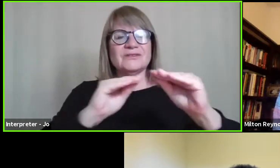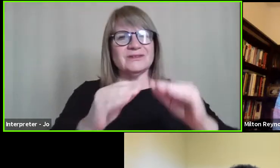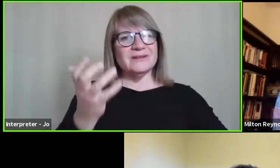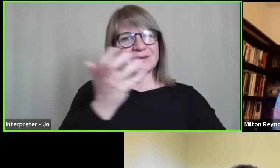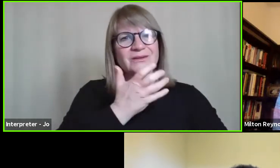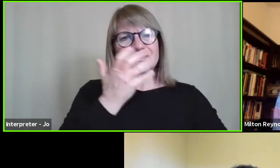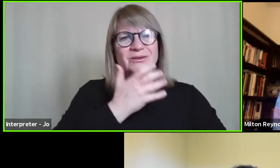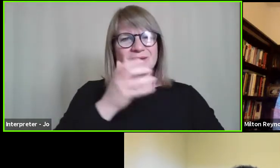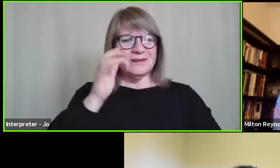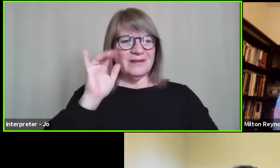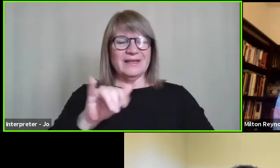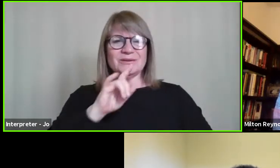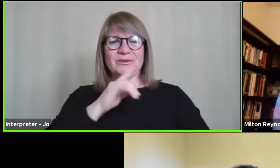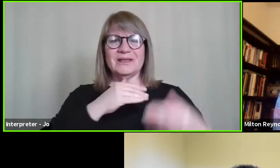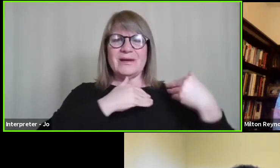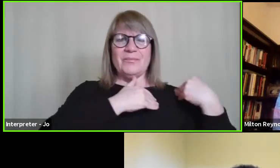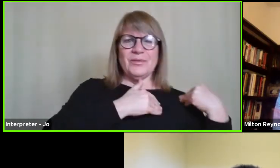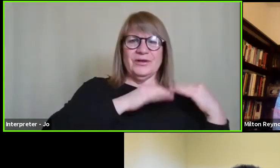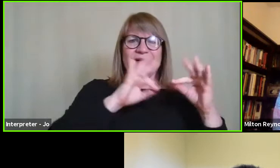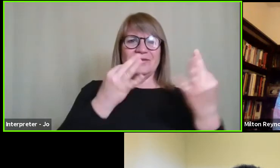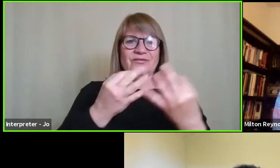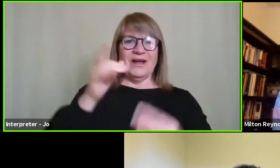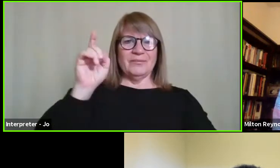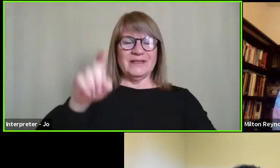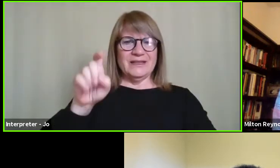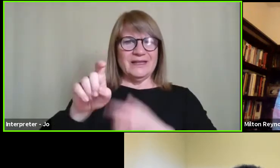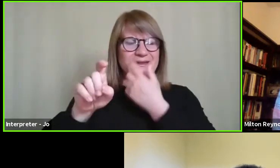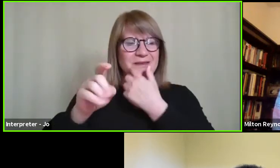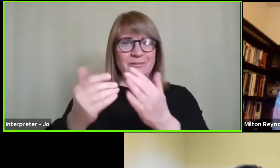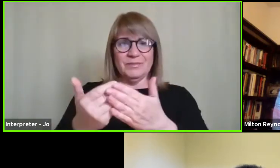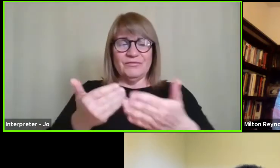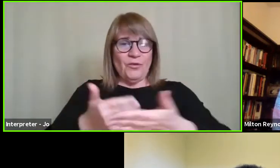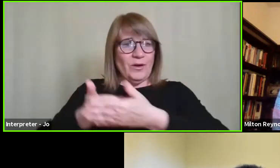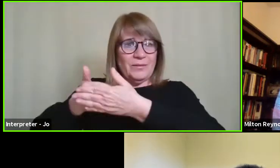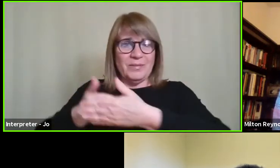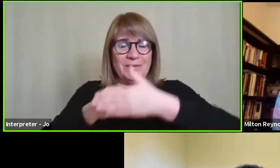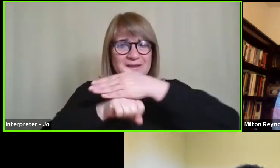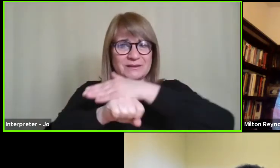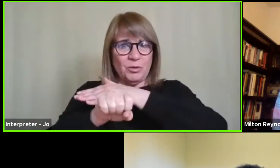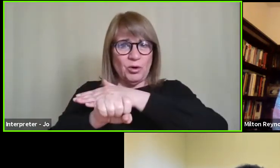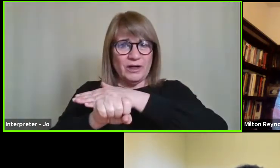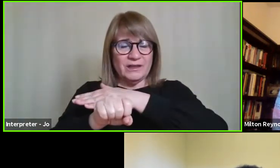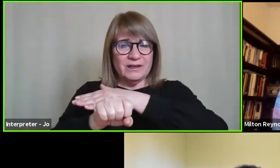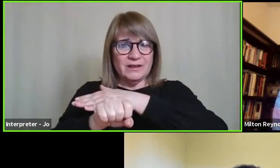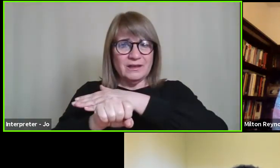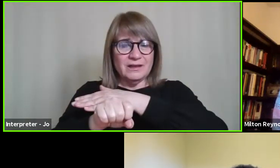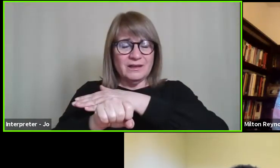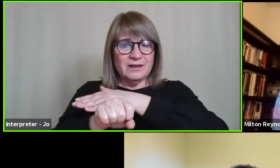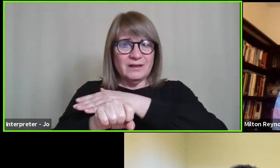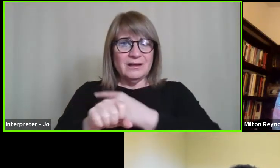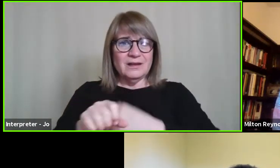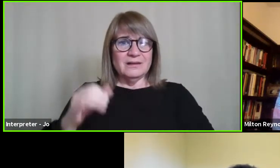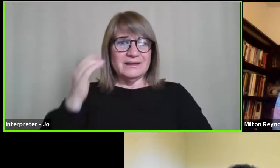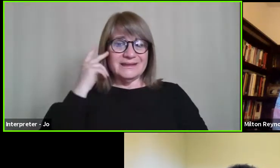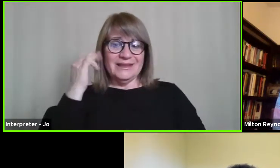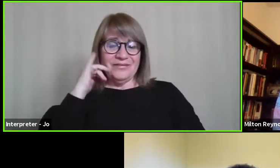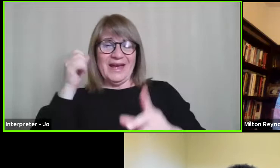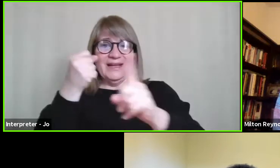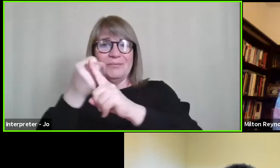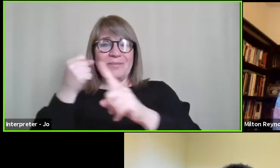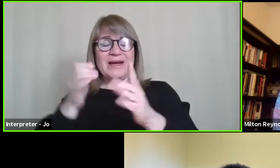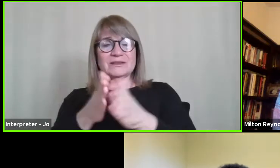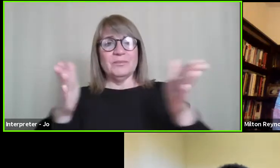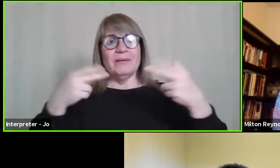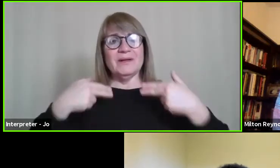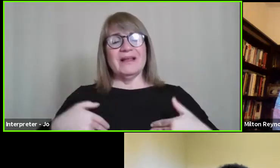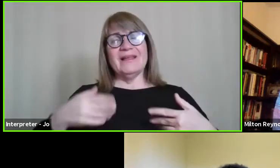to make decisions um before a person is even born to in a sense impact positive health rather than putting the focus on